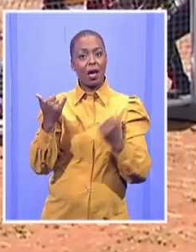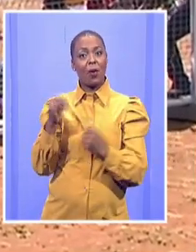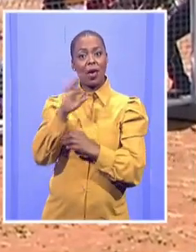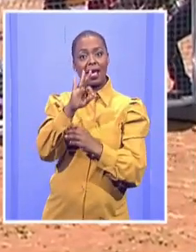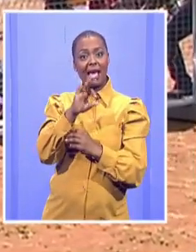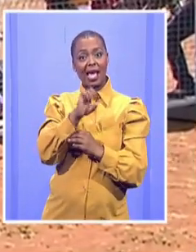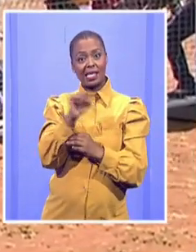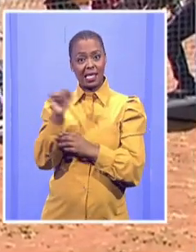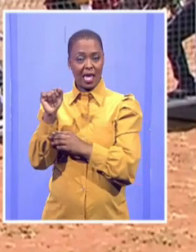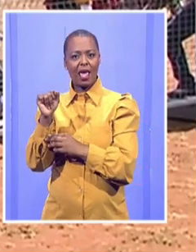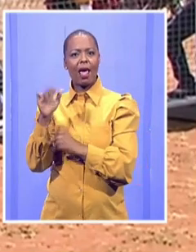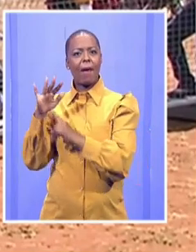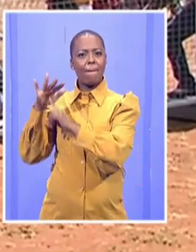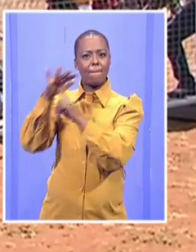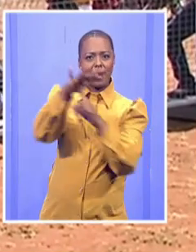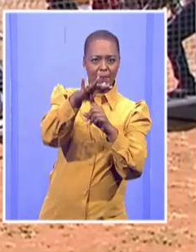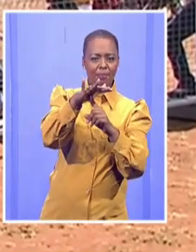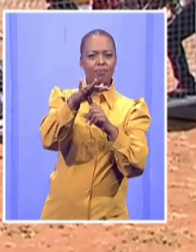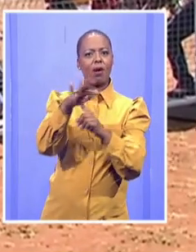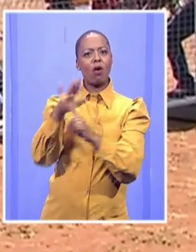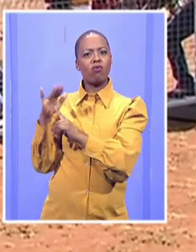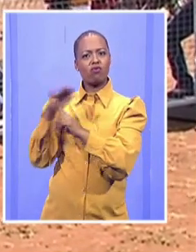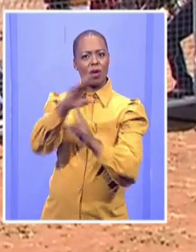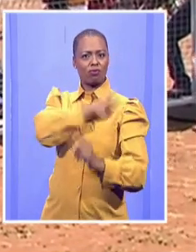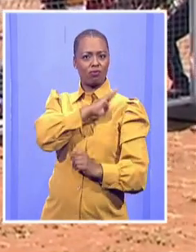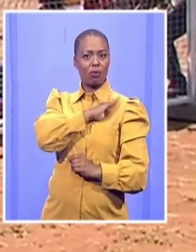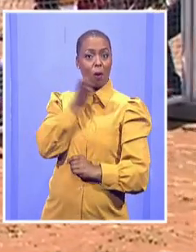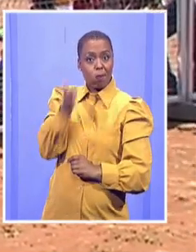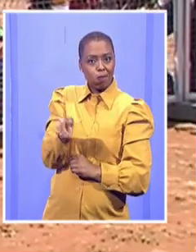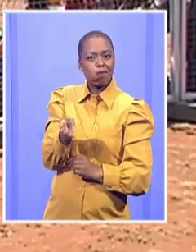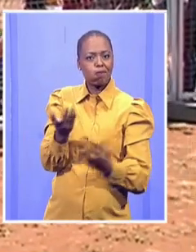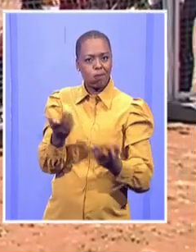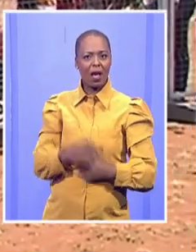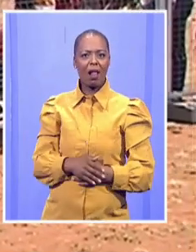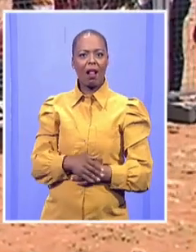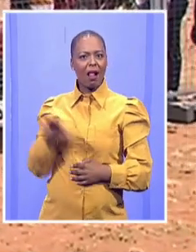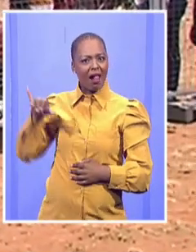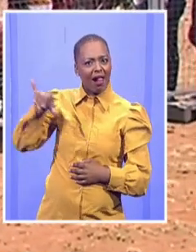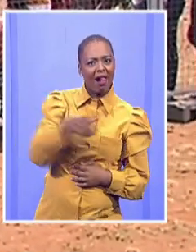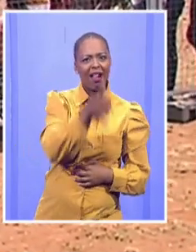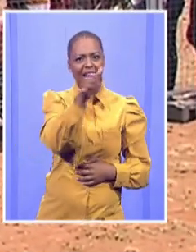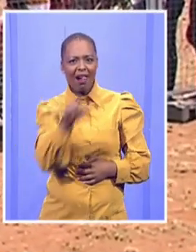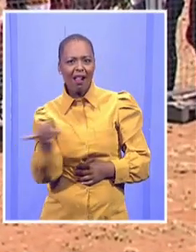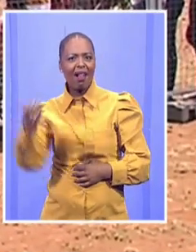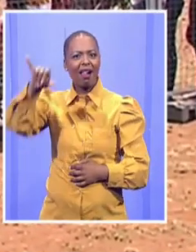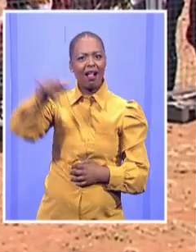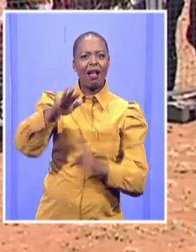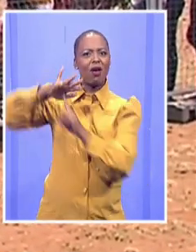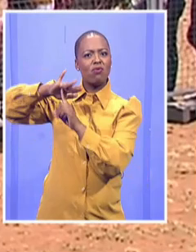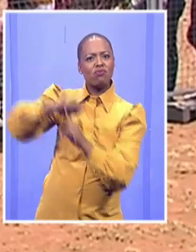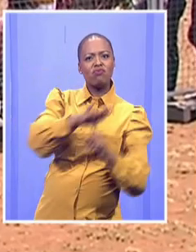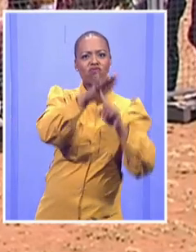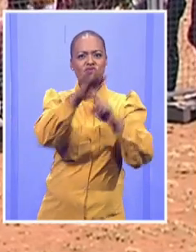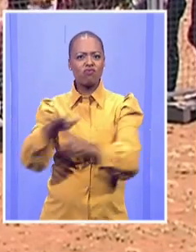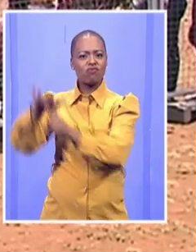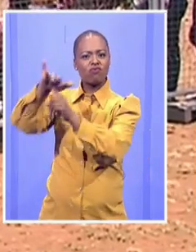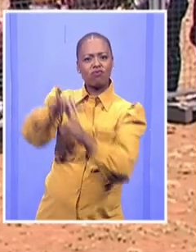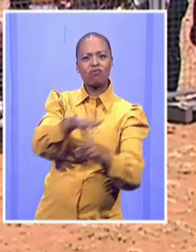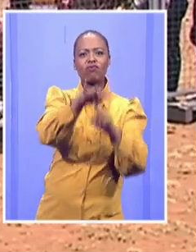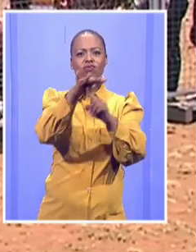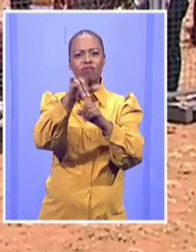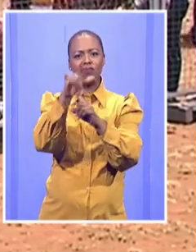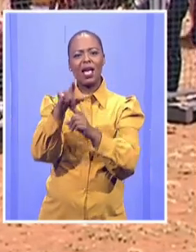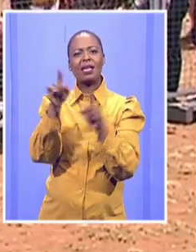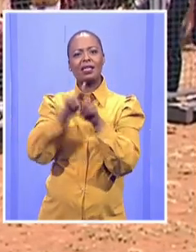force. So we've got the Air Force, as you can see, doing a lot of flying, and we've got their vehicles driving on the mobility